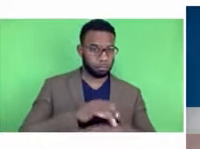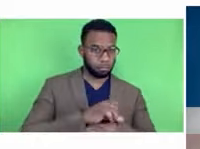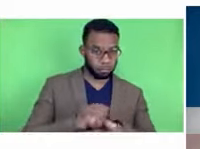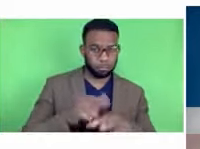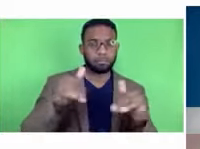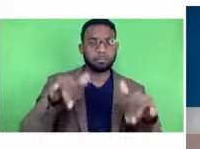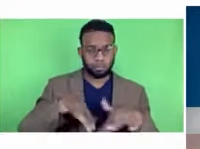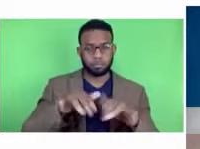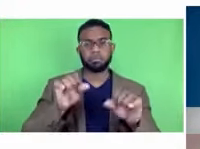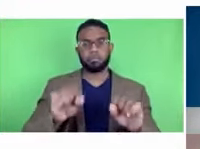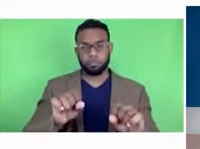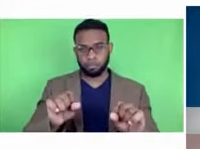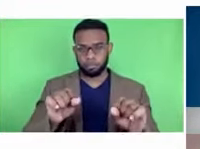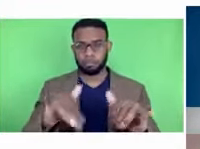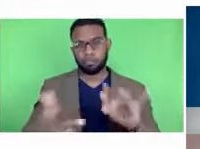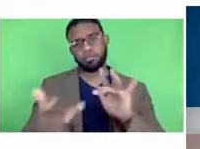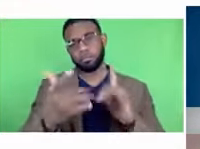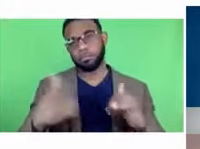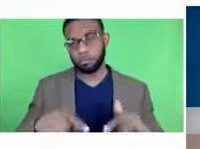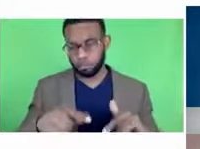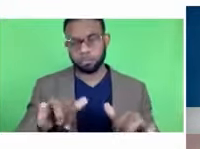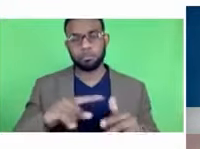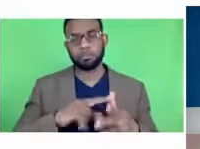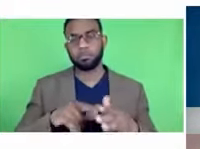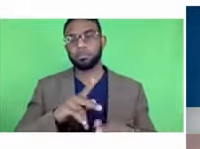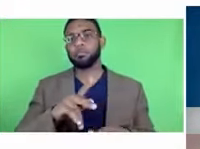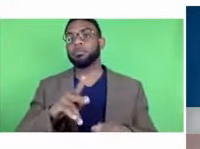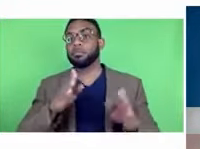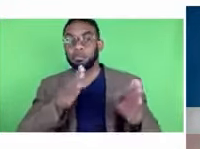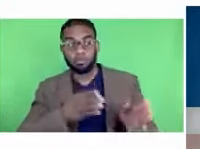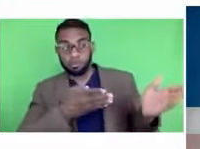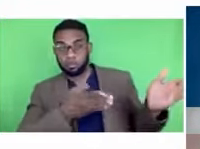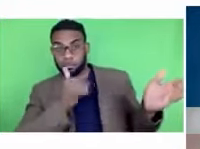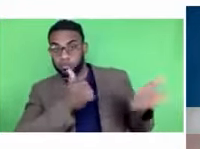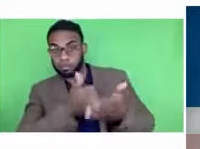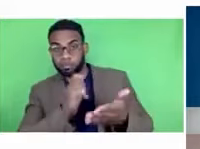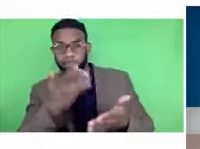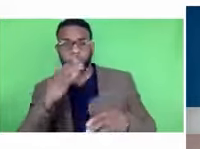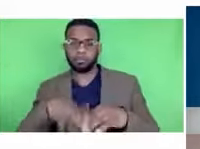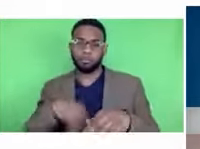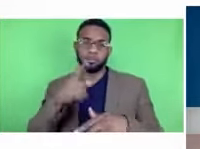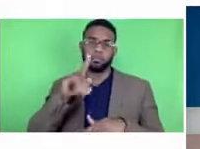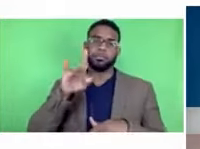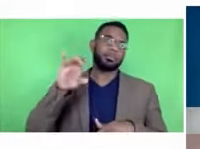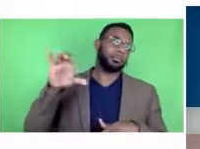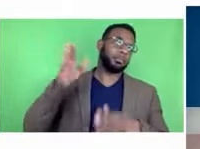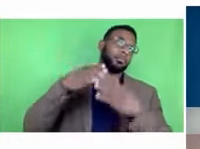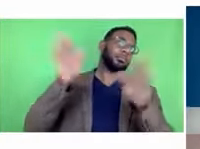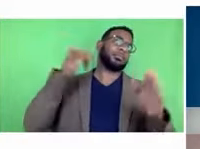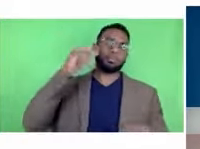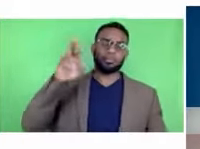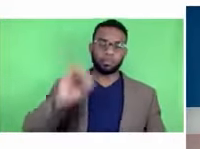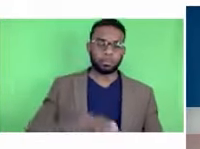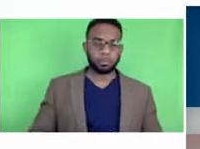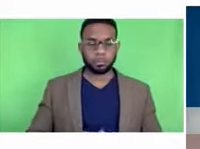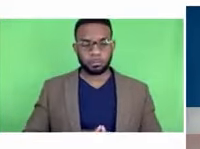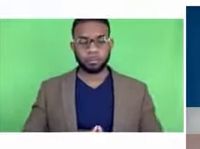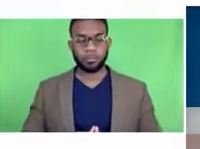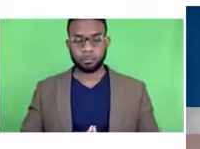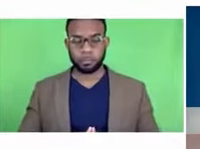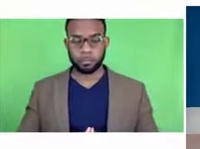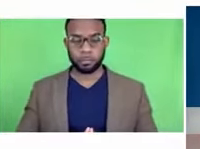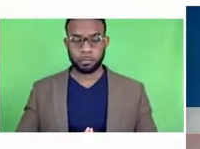how you can now reach out to us. And this is the person who will help you with that rather than the 1-800 call HR number. Yeah.